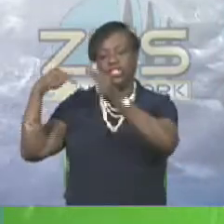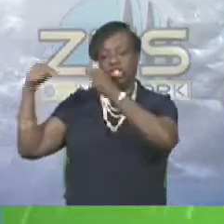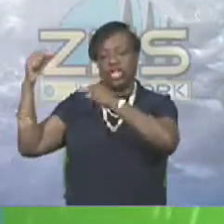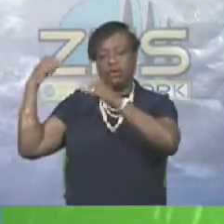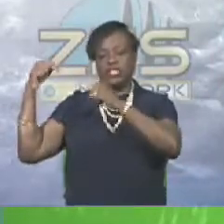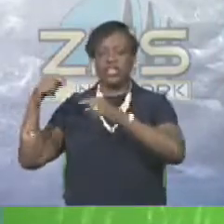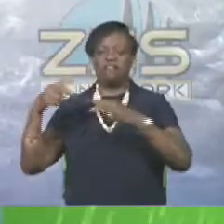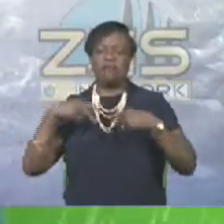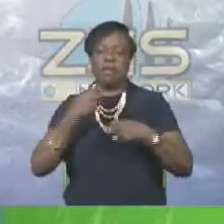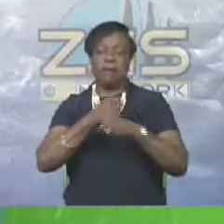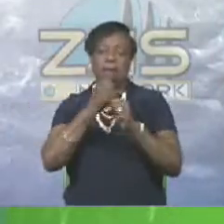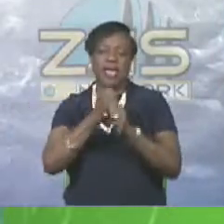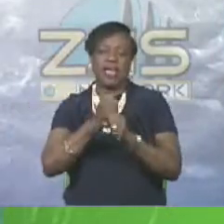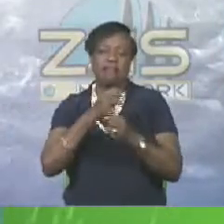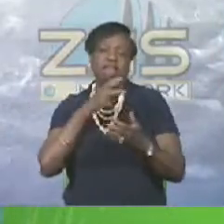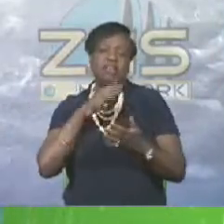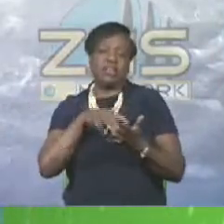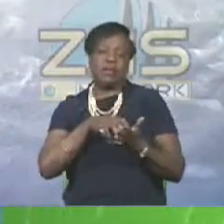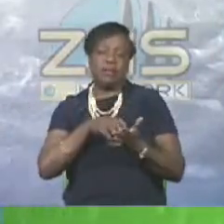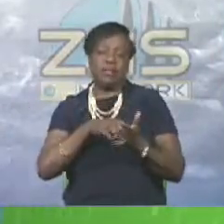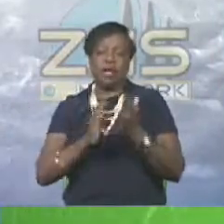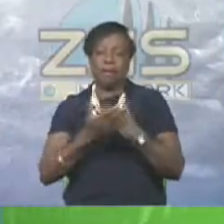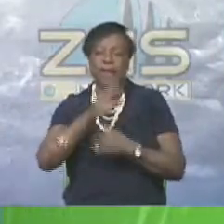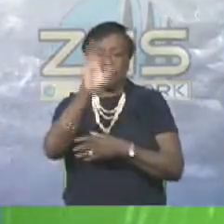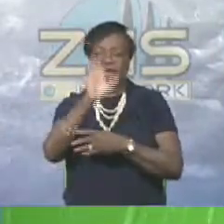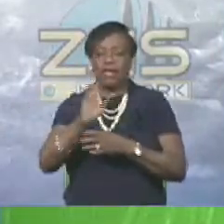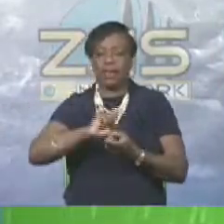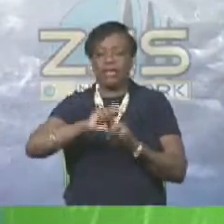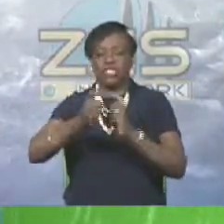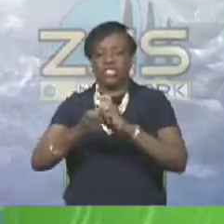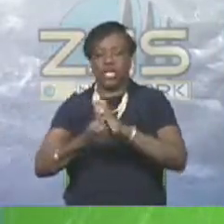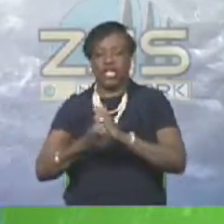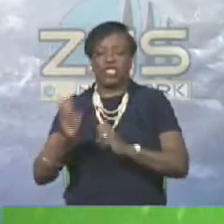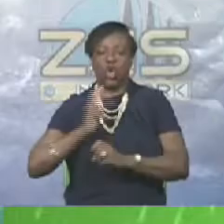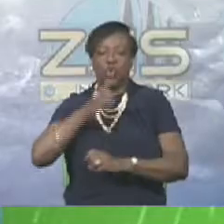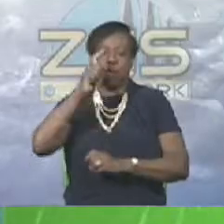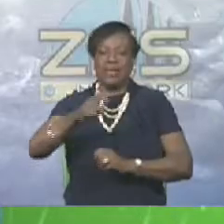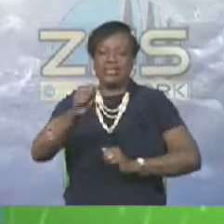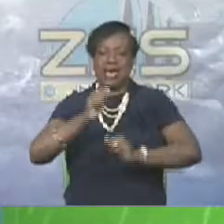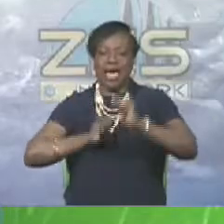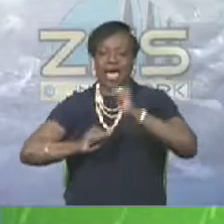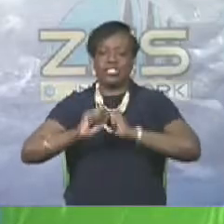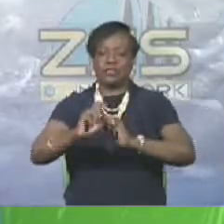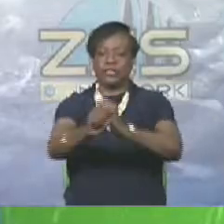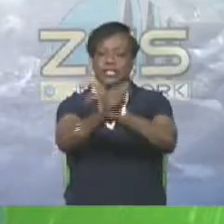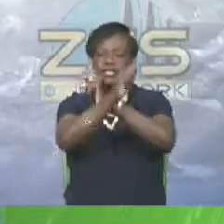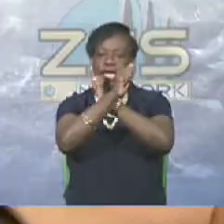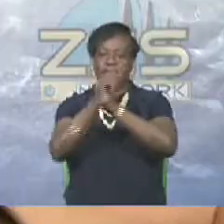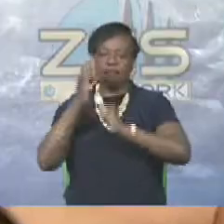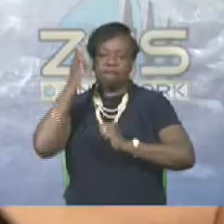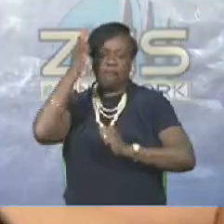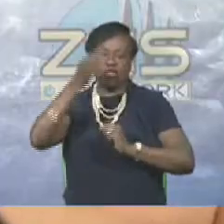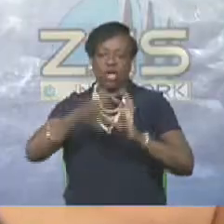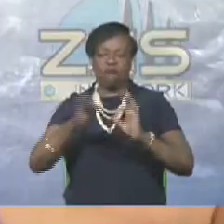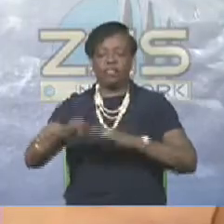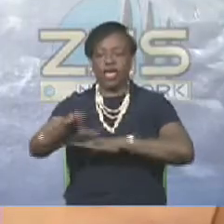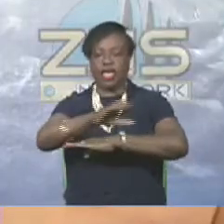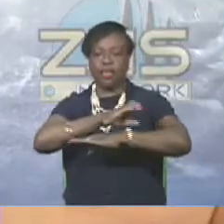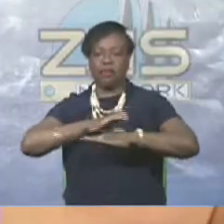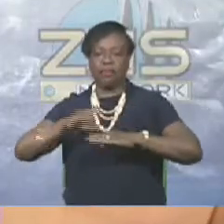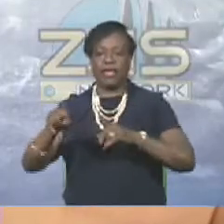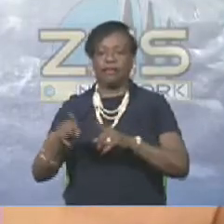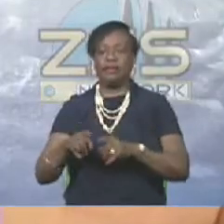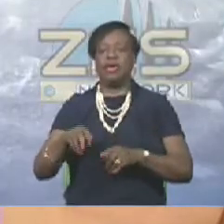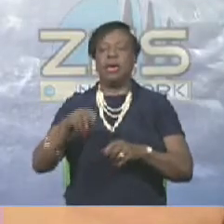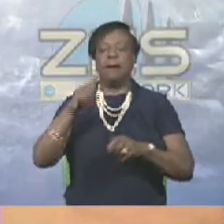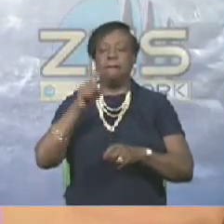brought on and intensified by climate change. We must act to preserve the future of the Caribbean as it grows. We must ensure